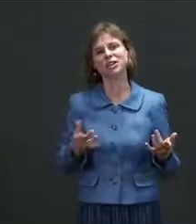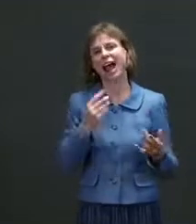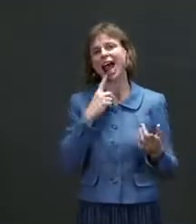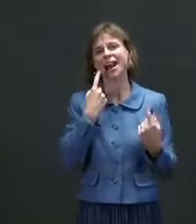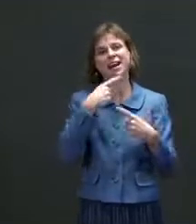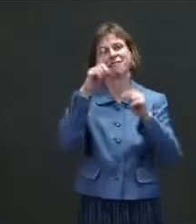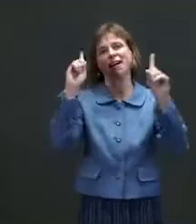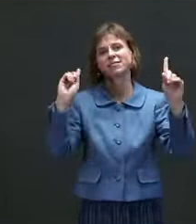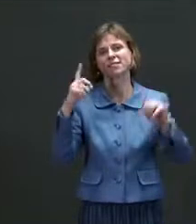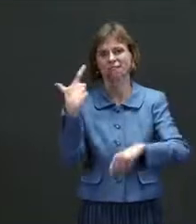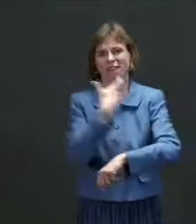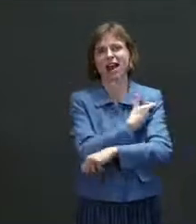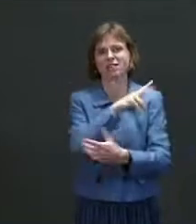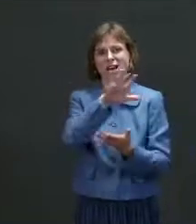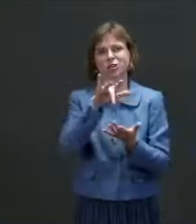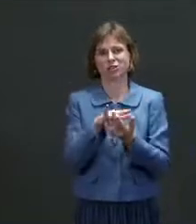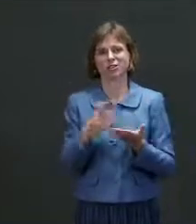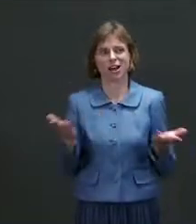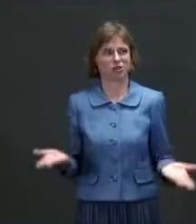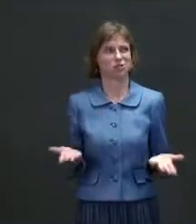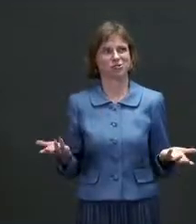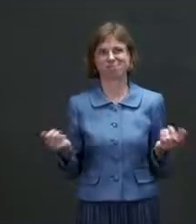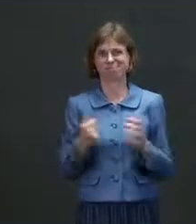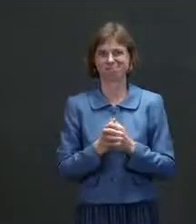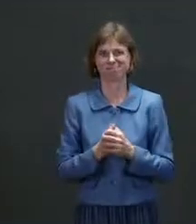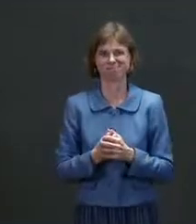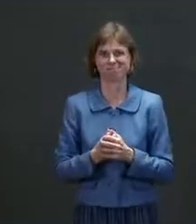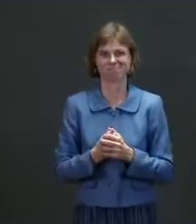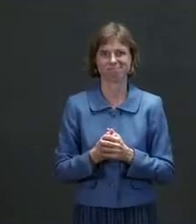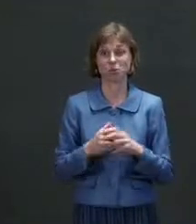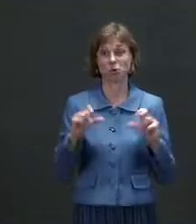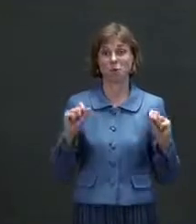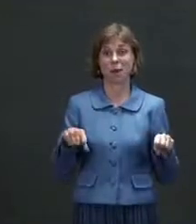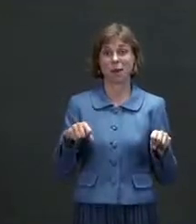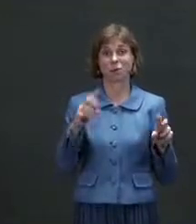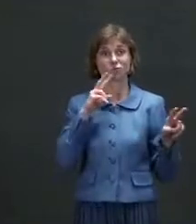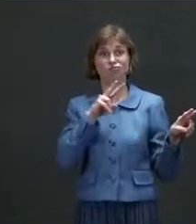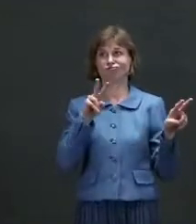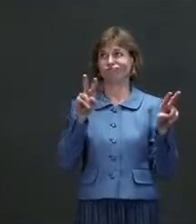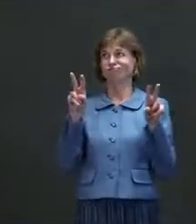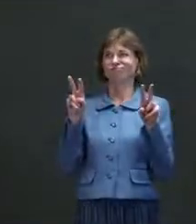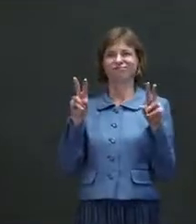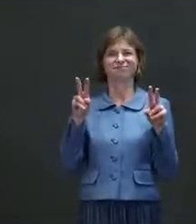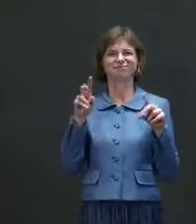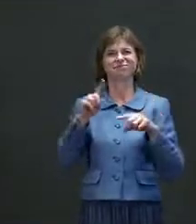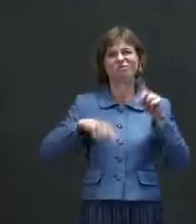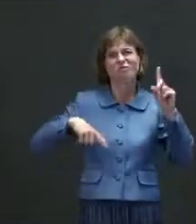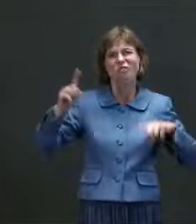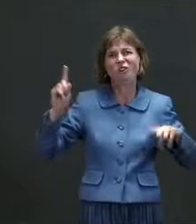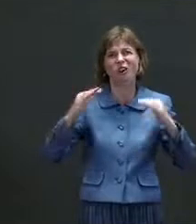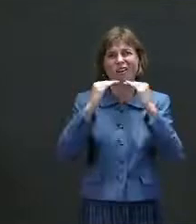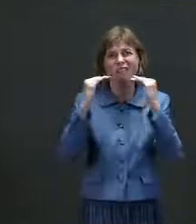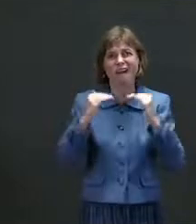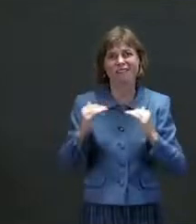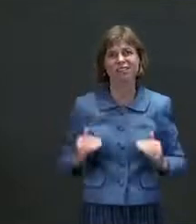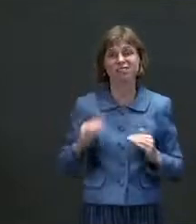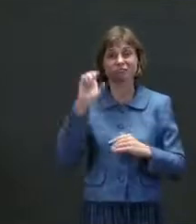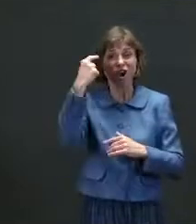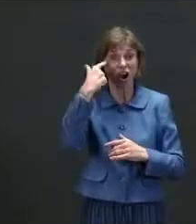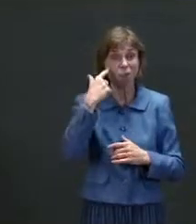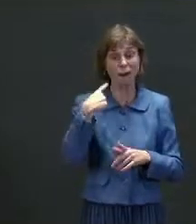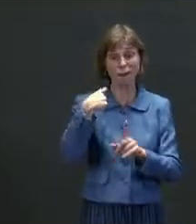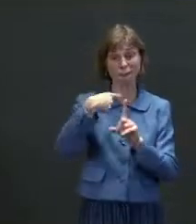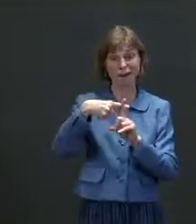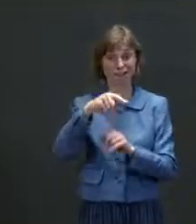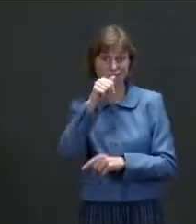vaccination centers, to just be able to see all levels of government and the private